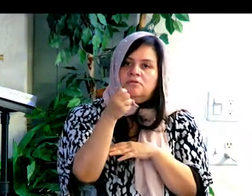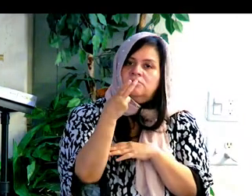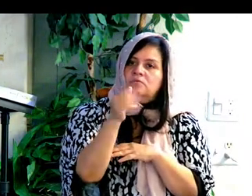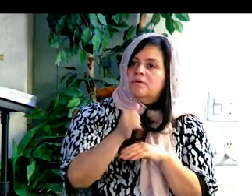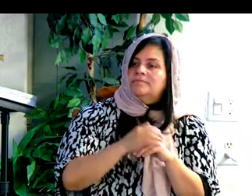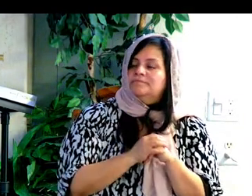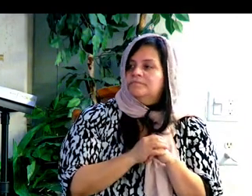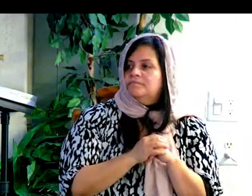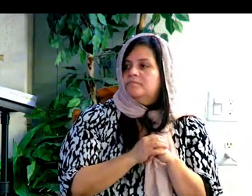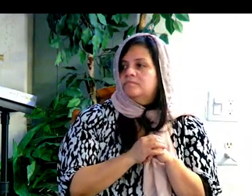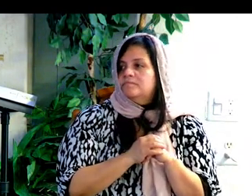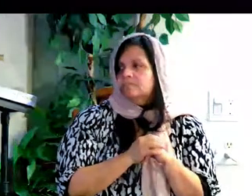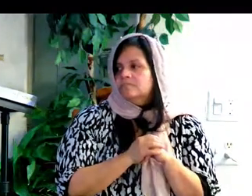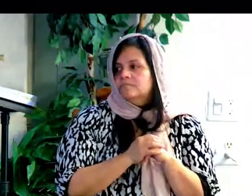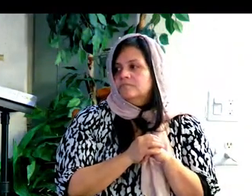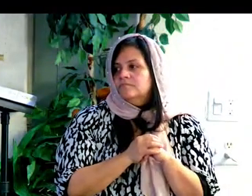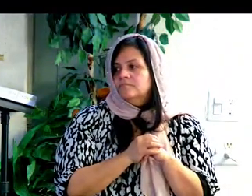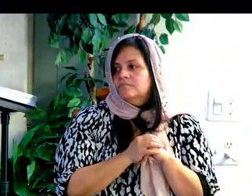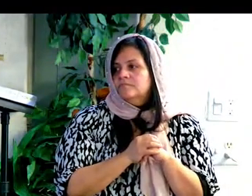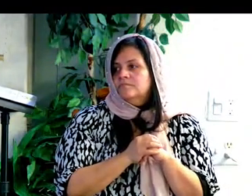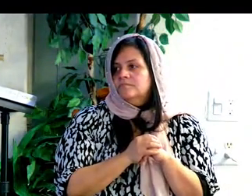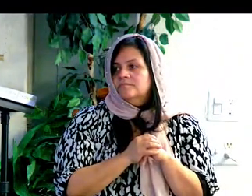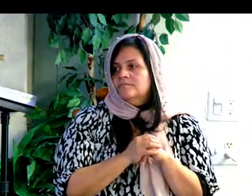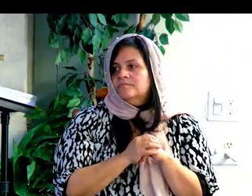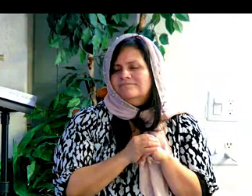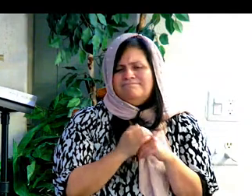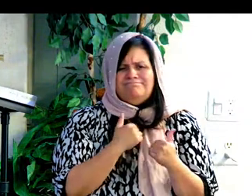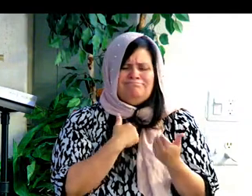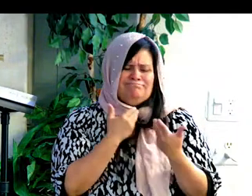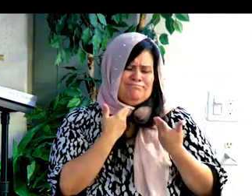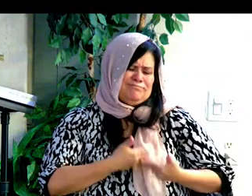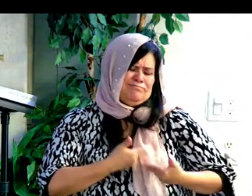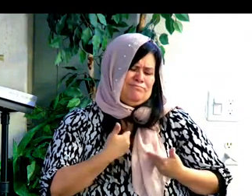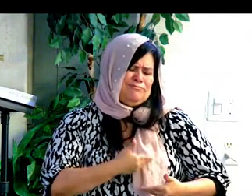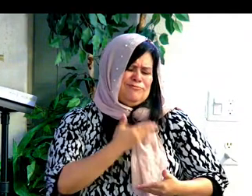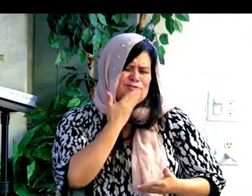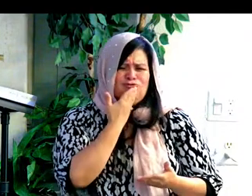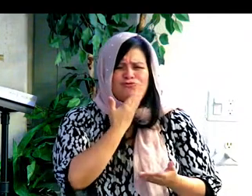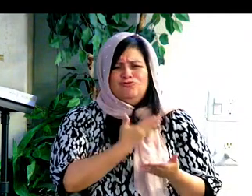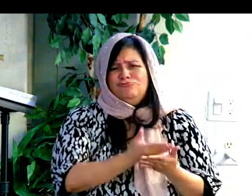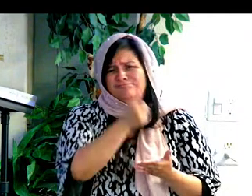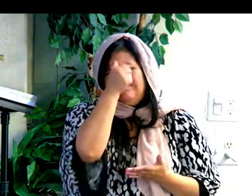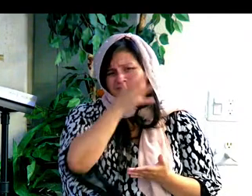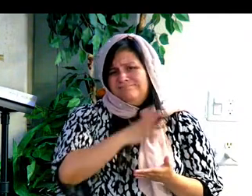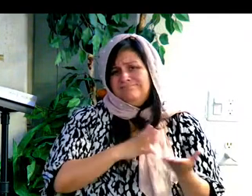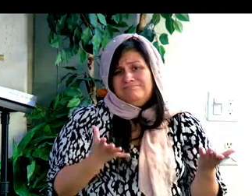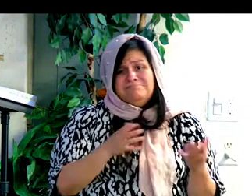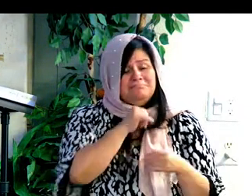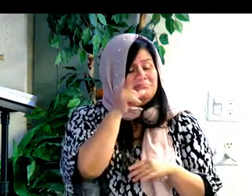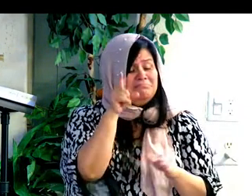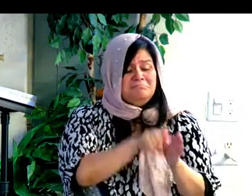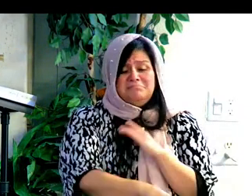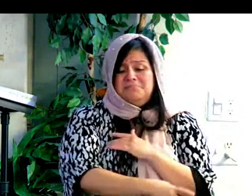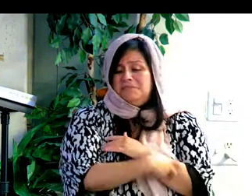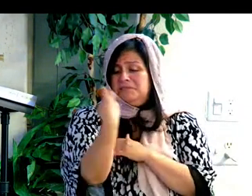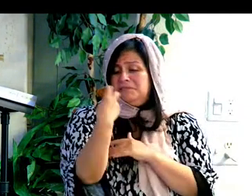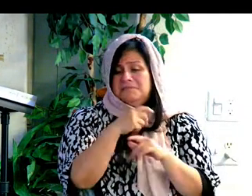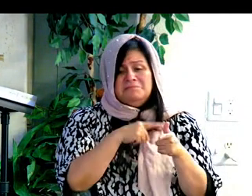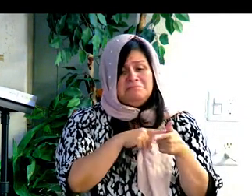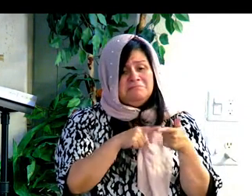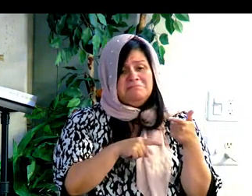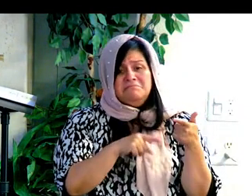entrar al reino del Señor? I'm a good guy. Yo soy un buen hombre. I don't commit murder, I don't steal, I don't bear false witness.